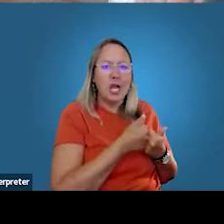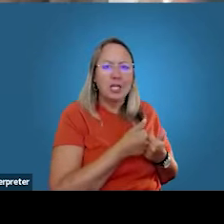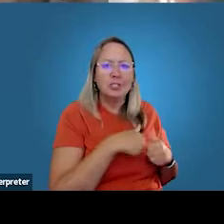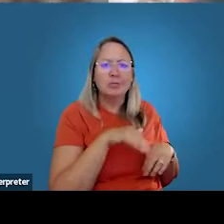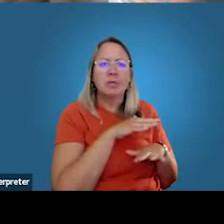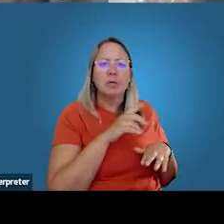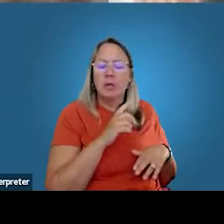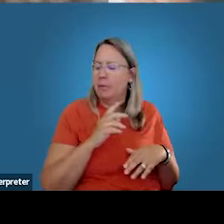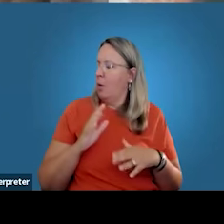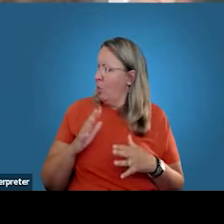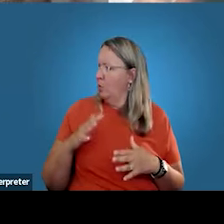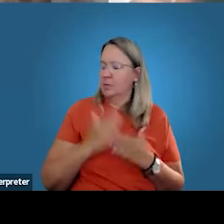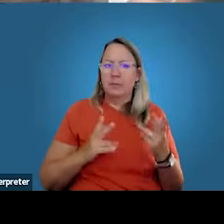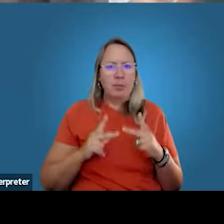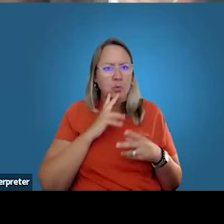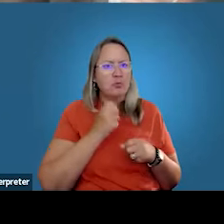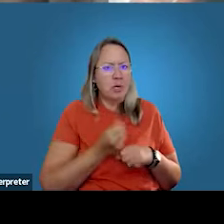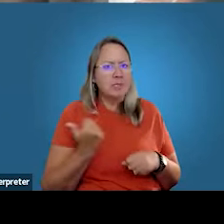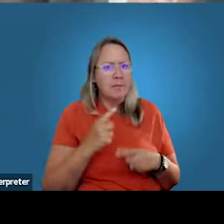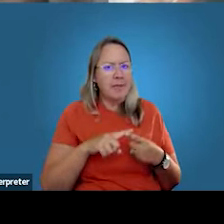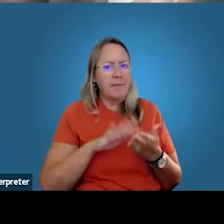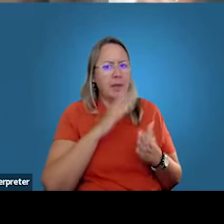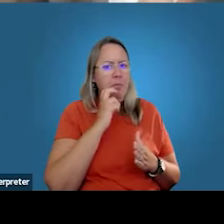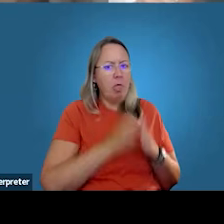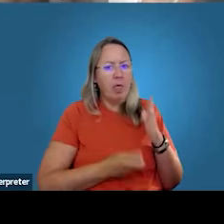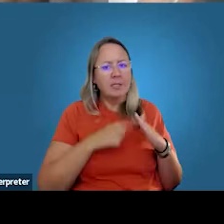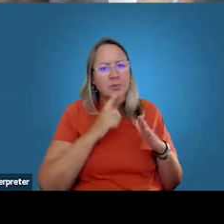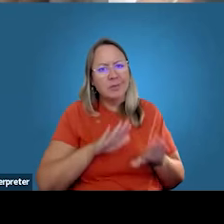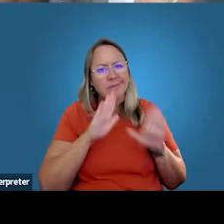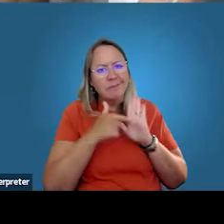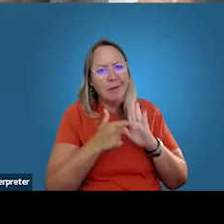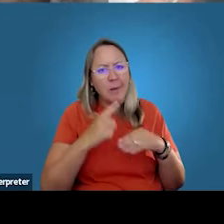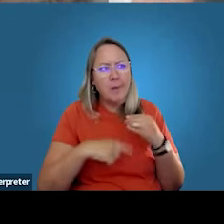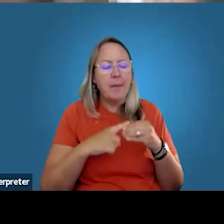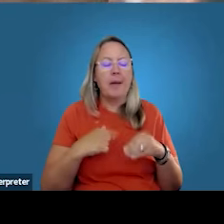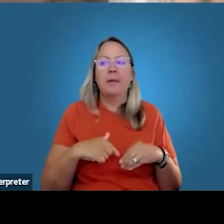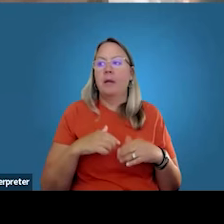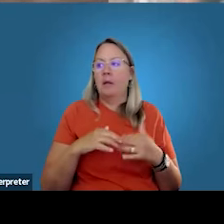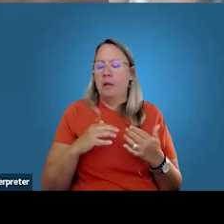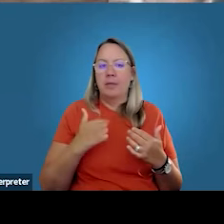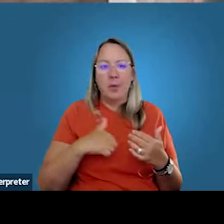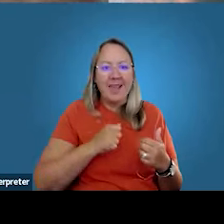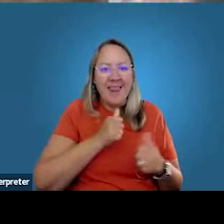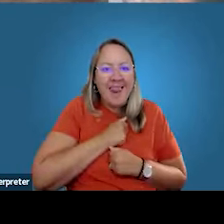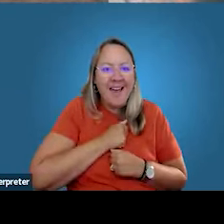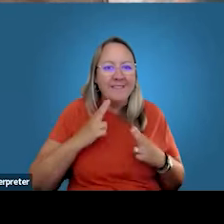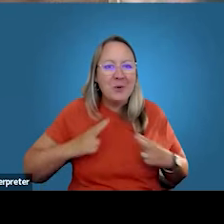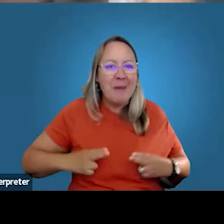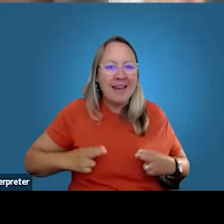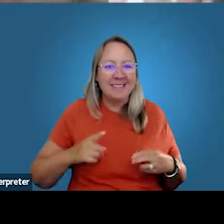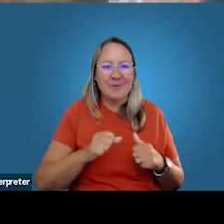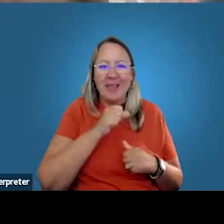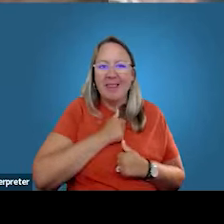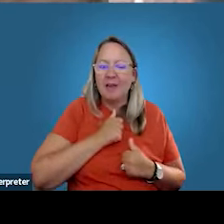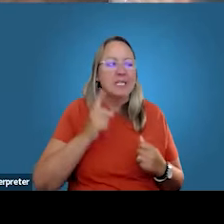reason, people really trust him and they really become immersed. It's a really great example of the fact that we love humanity in storytelling. We love to